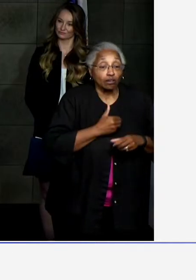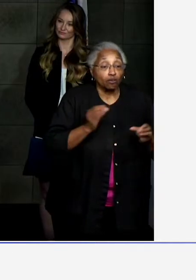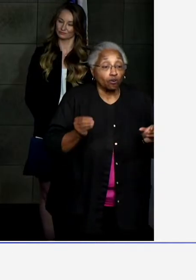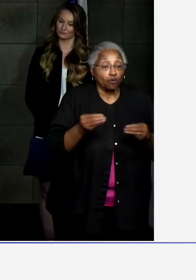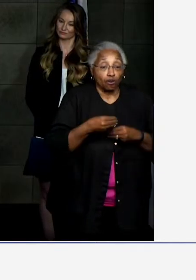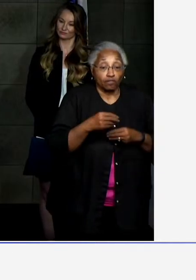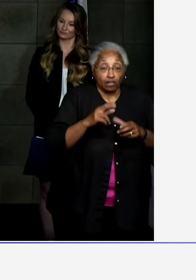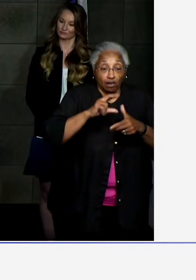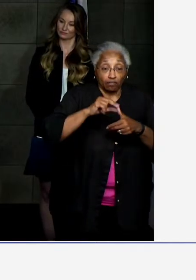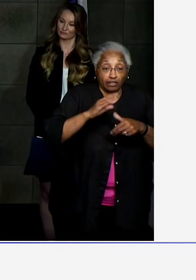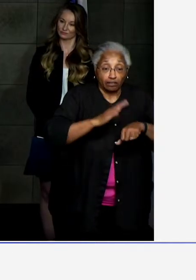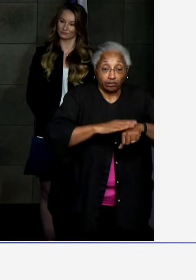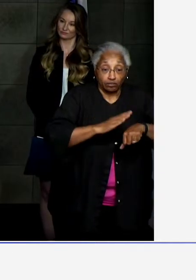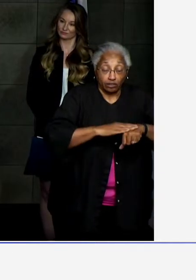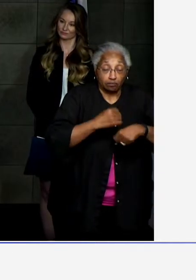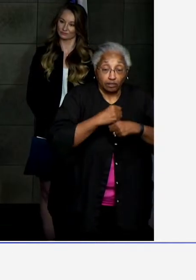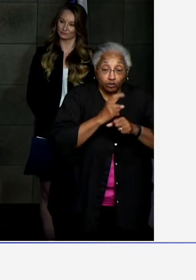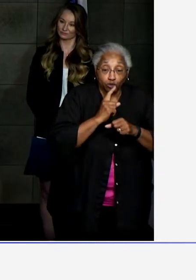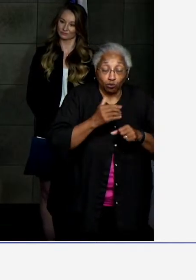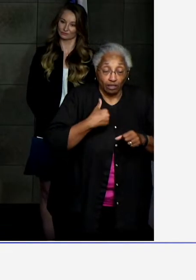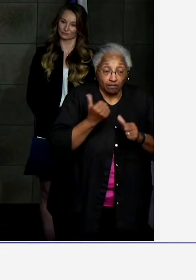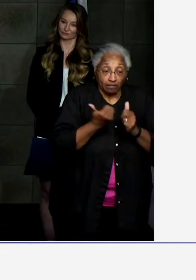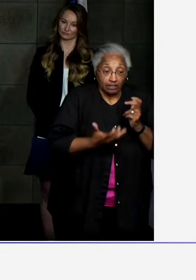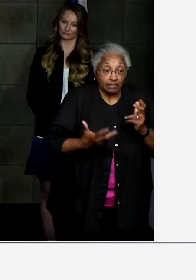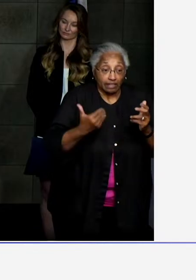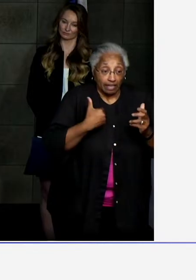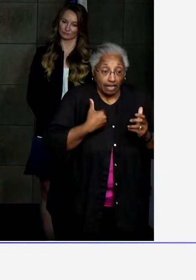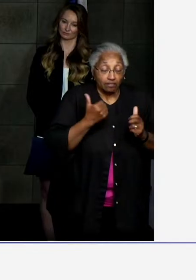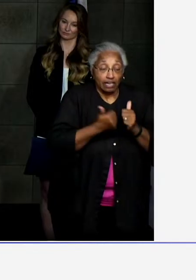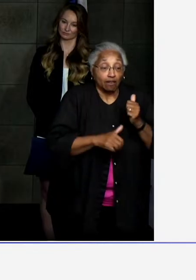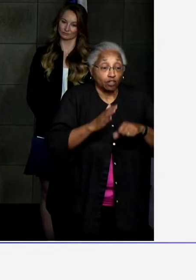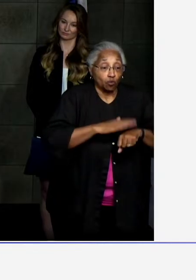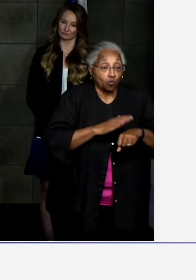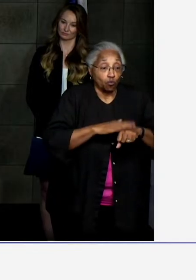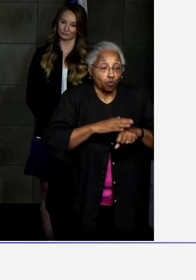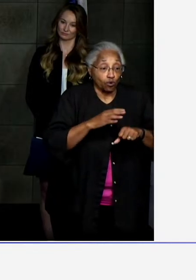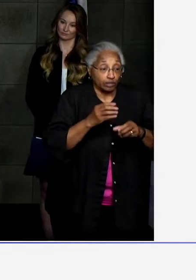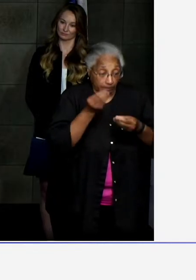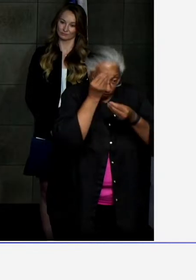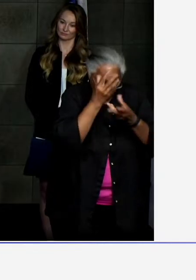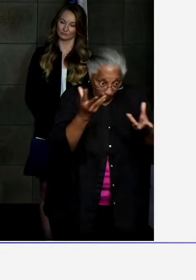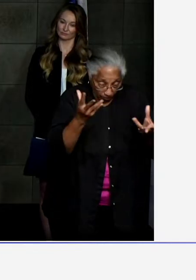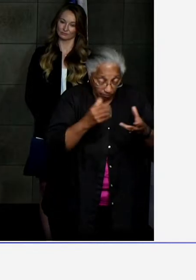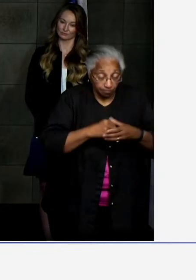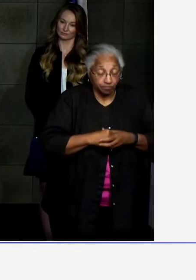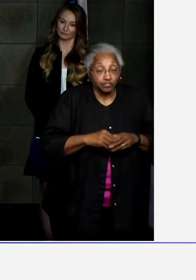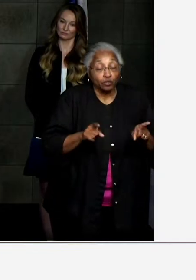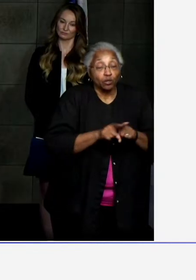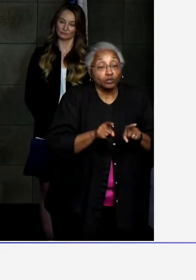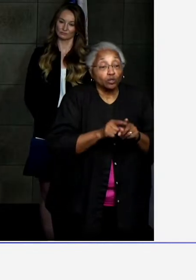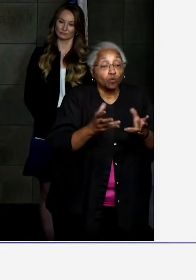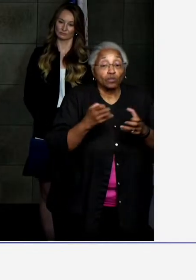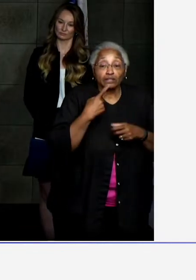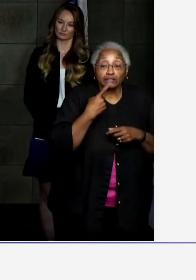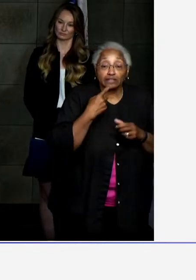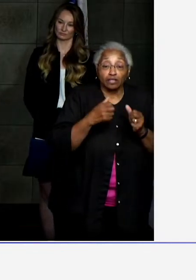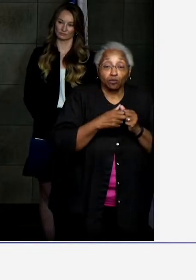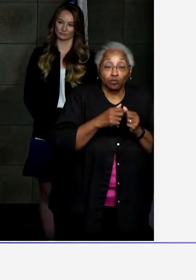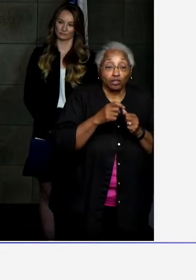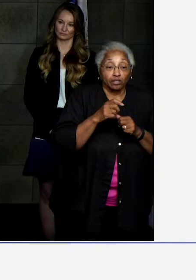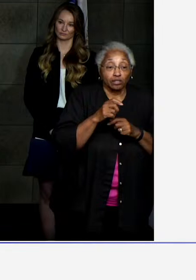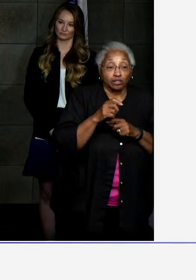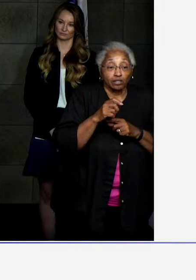hurricane threat, that's going to have the resources that they need to make sure every warning goes out. And I do want to say that, you know, with NOAA's support, Laura's